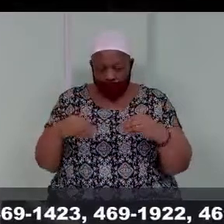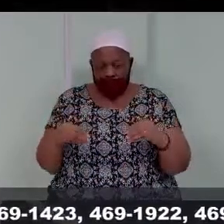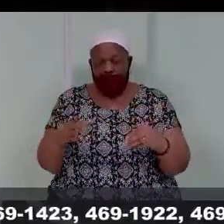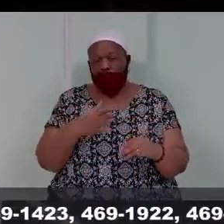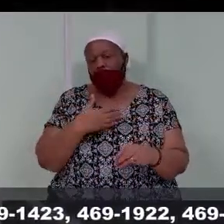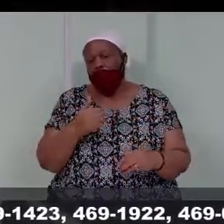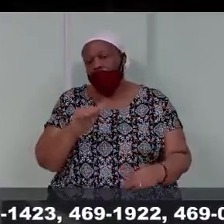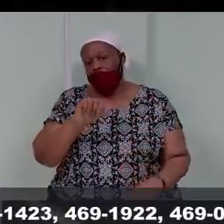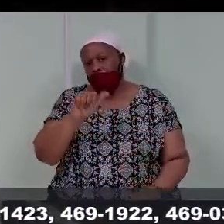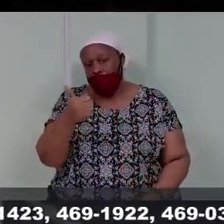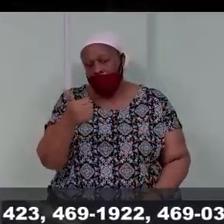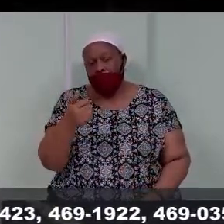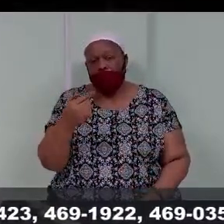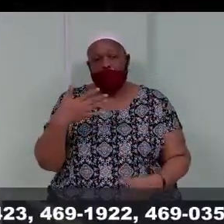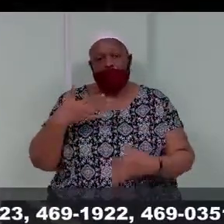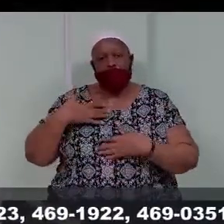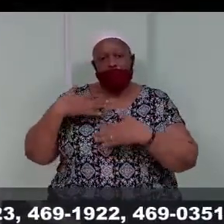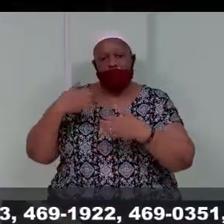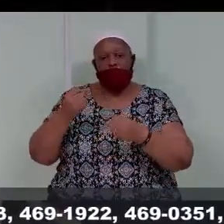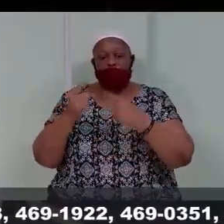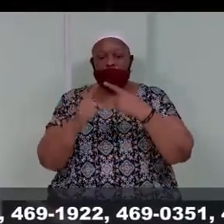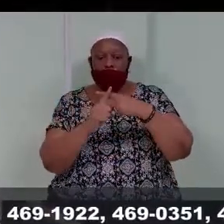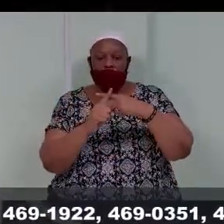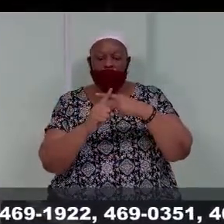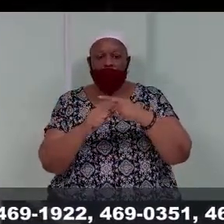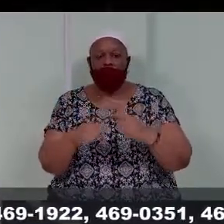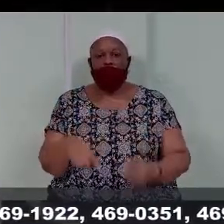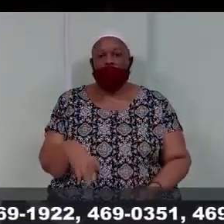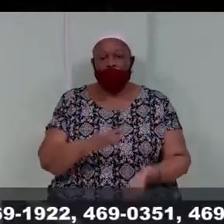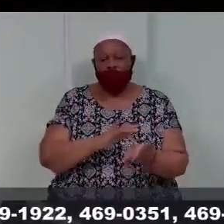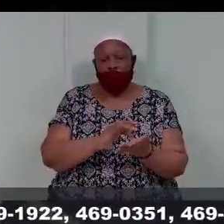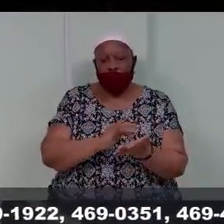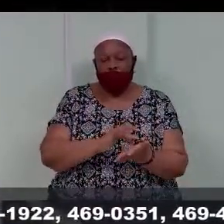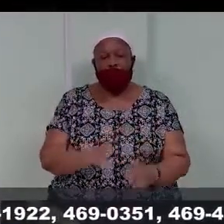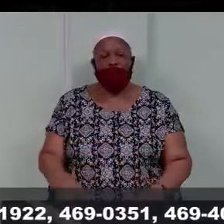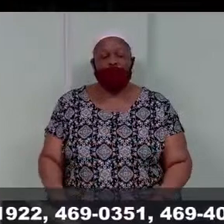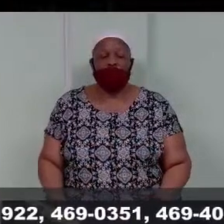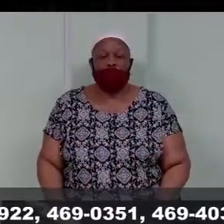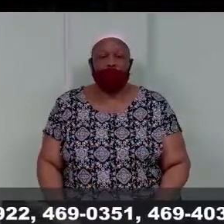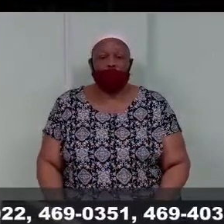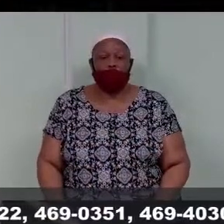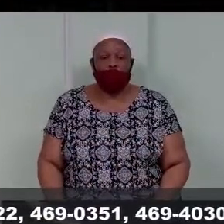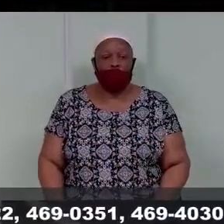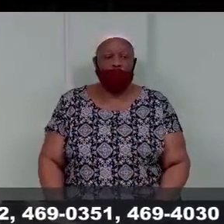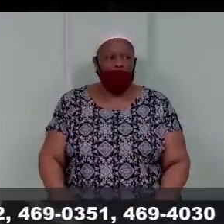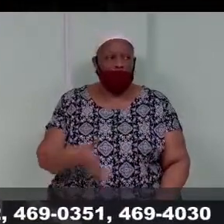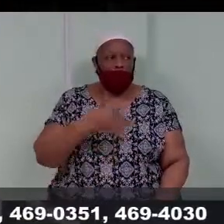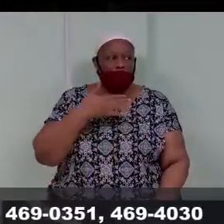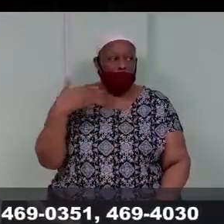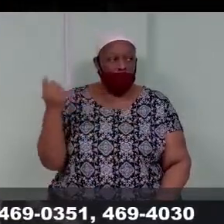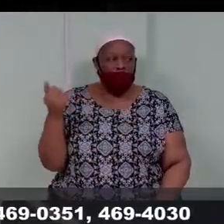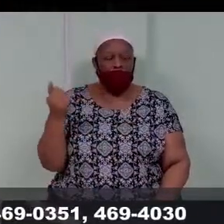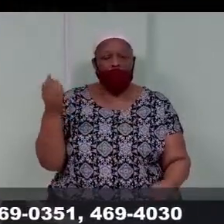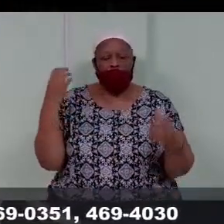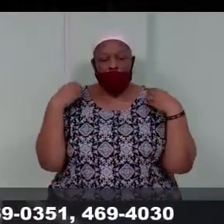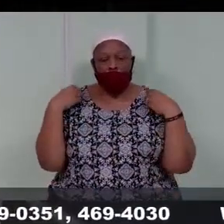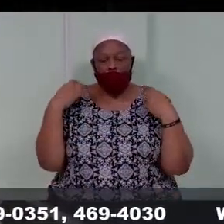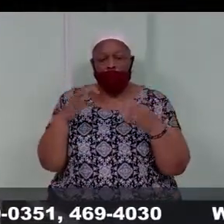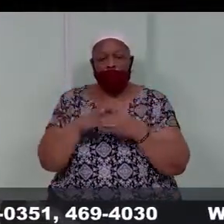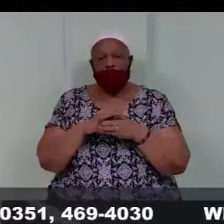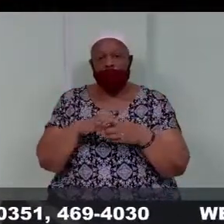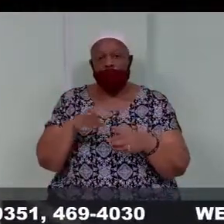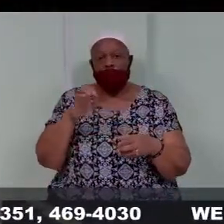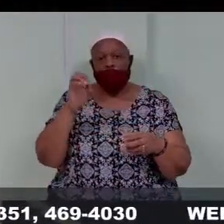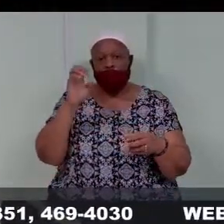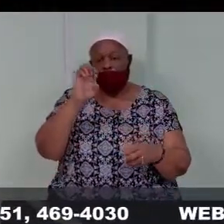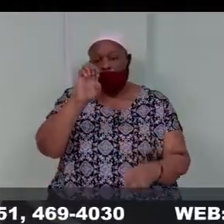Meyers of Health Plus Pharmacy. Additionally, the director of the Early Childhood Unit,